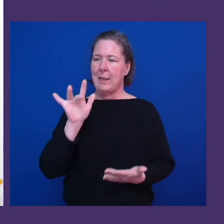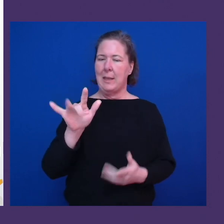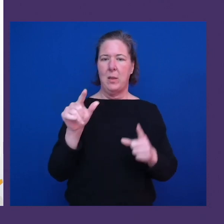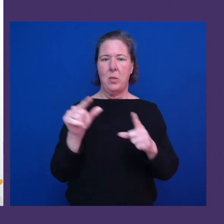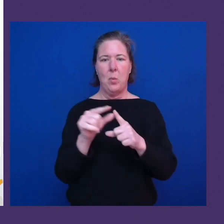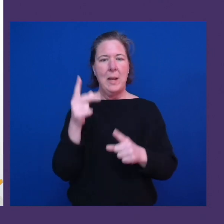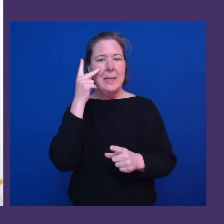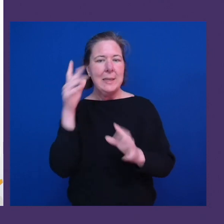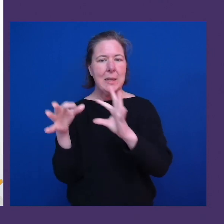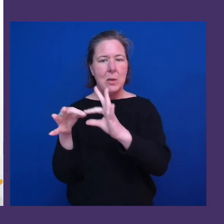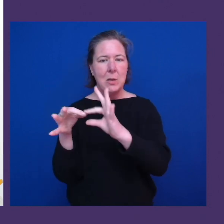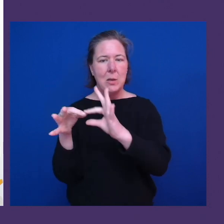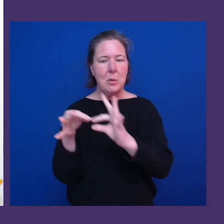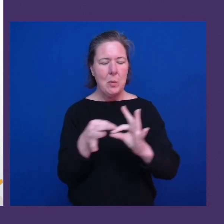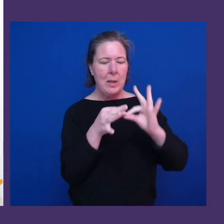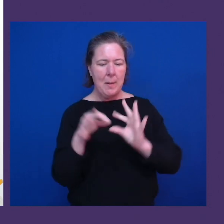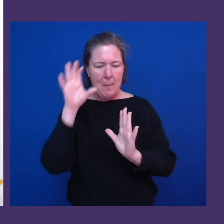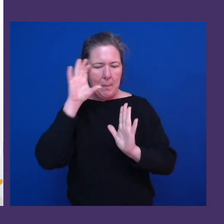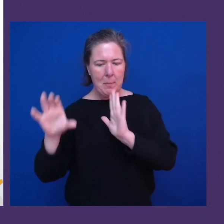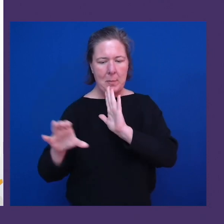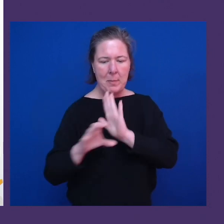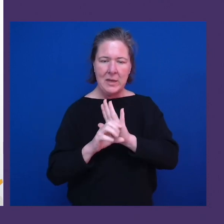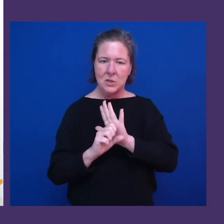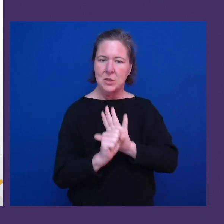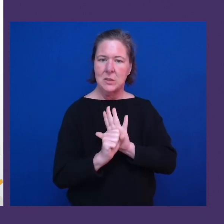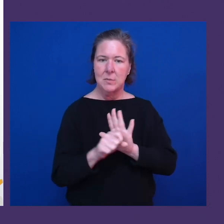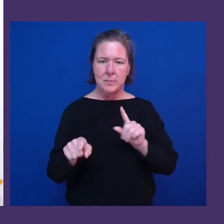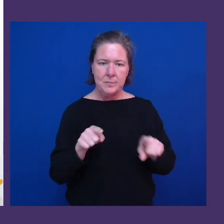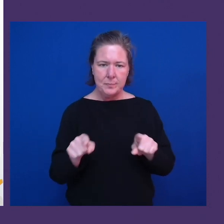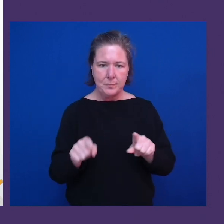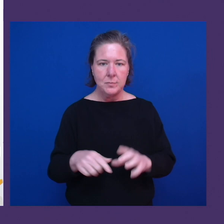related picture communication symbol.